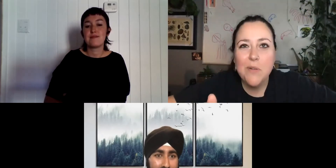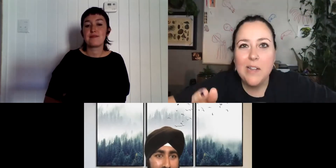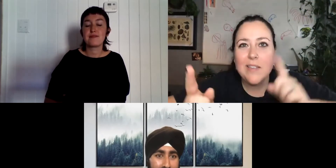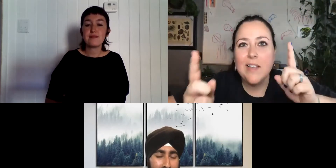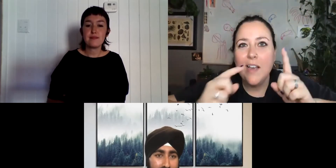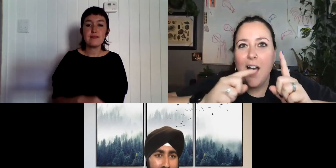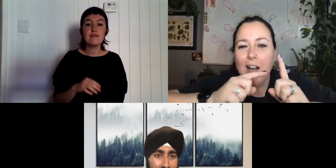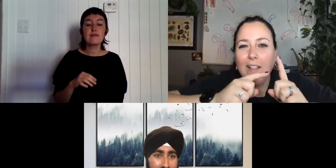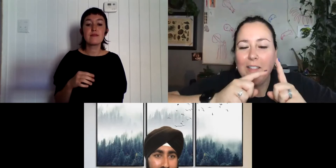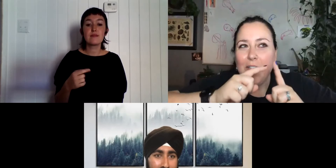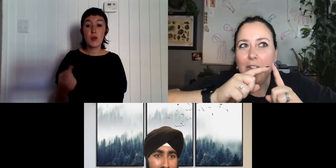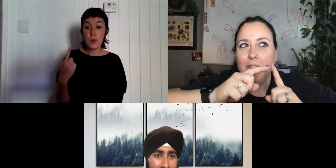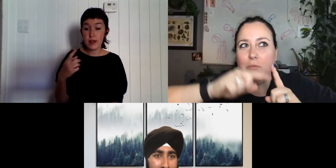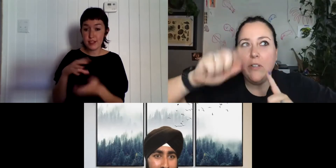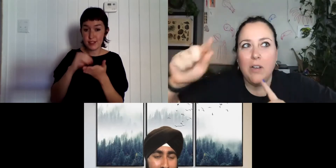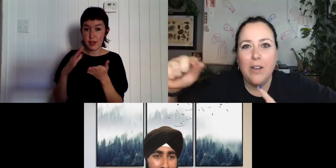one student's